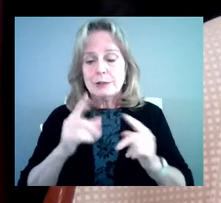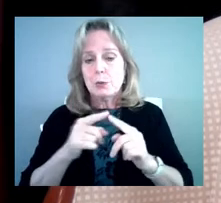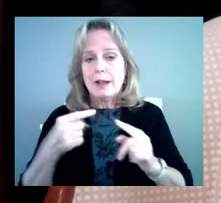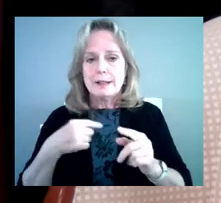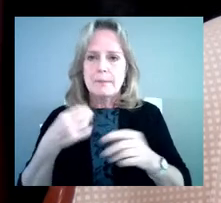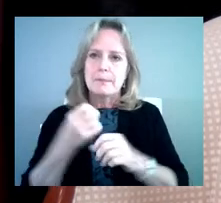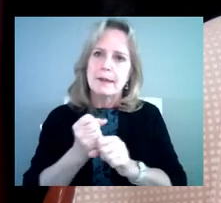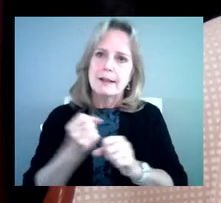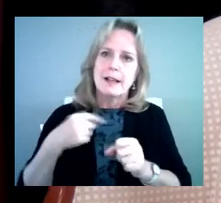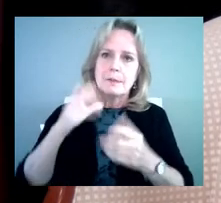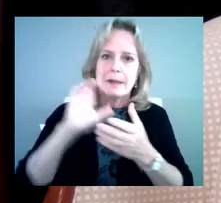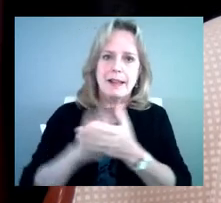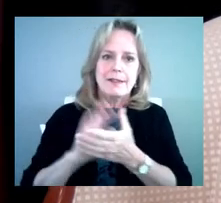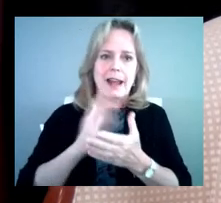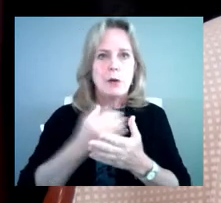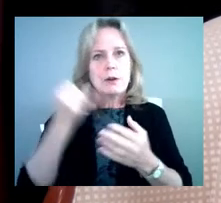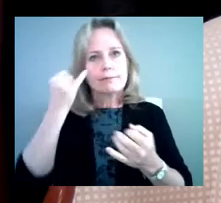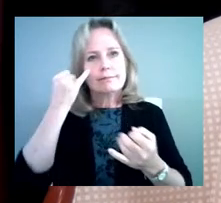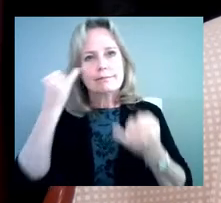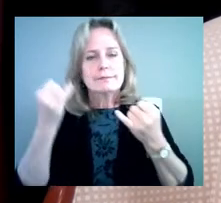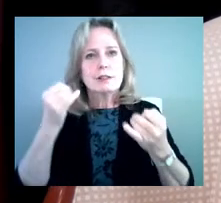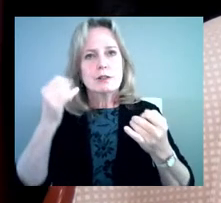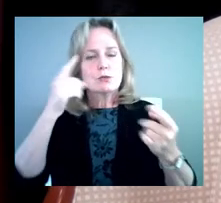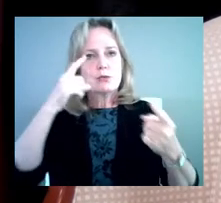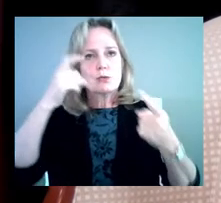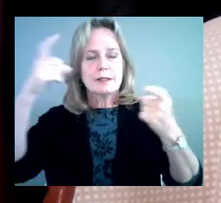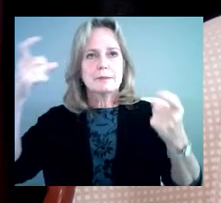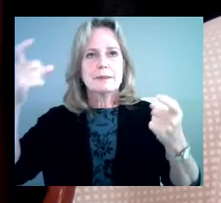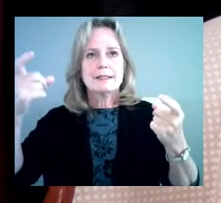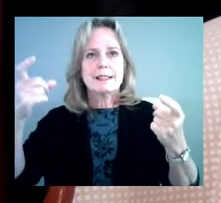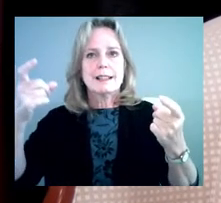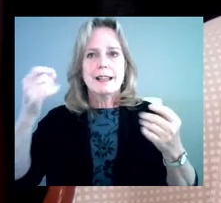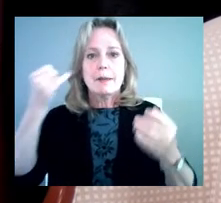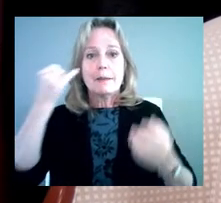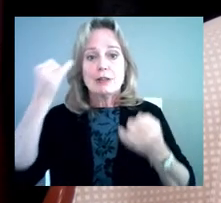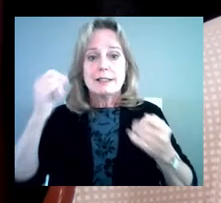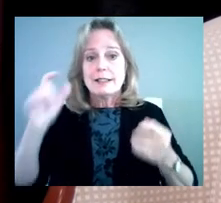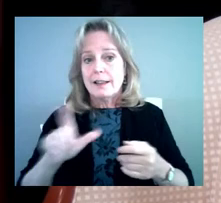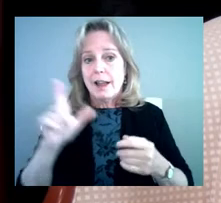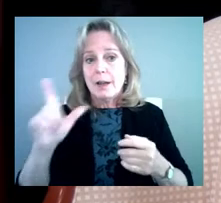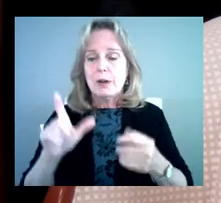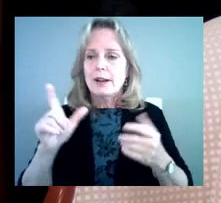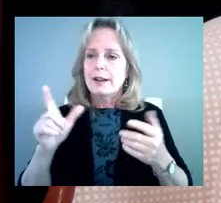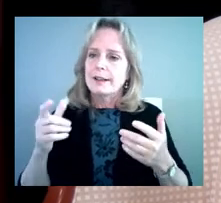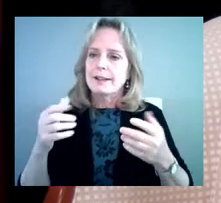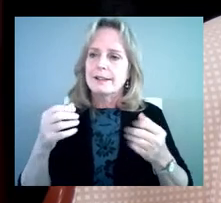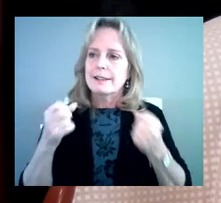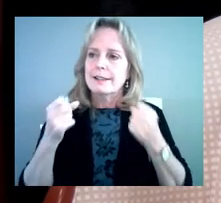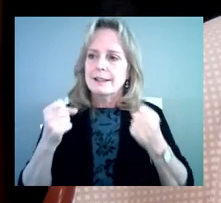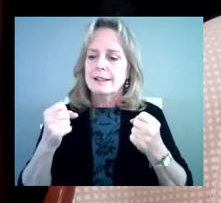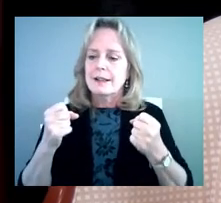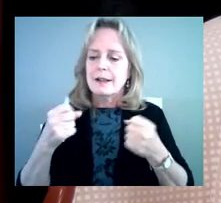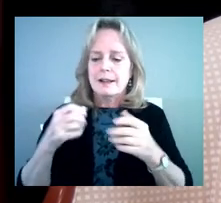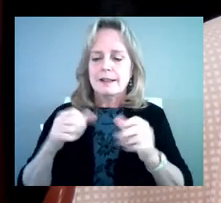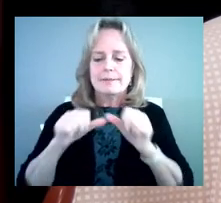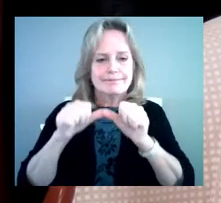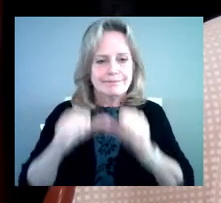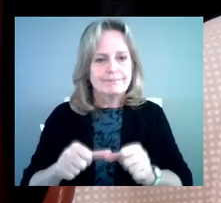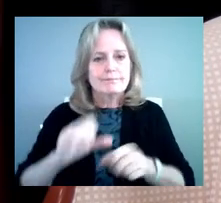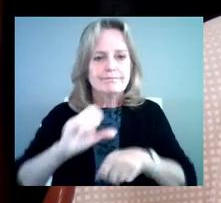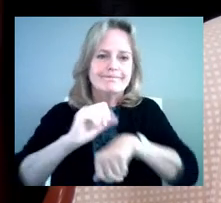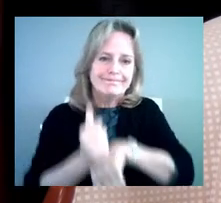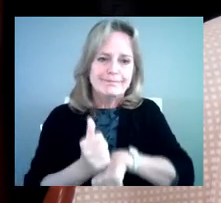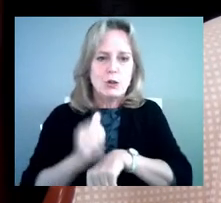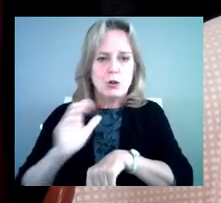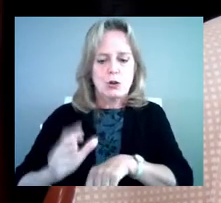us believe in our ideals and our dreams. The Imagination Library has deepened Dolly Parton's legacy in the